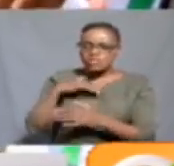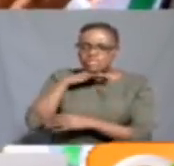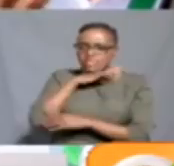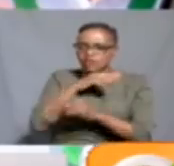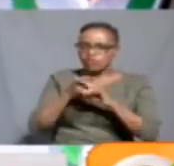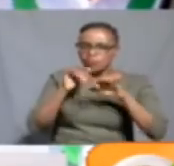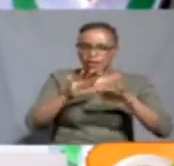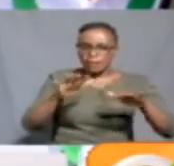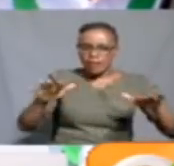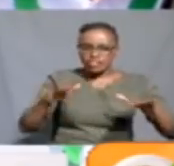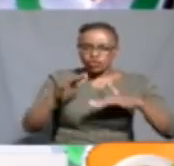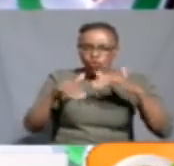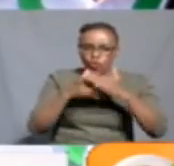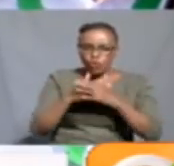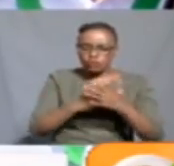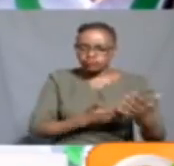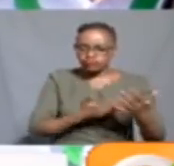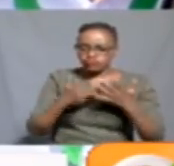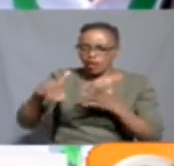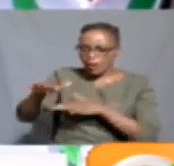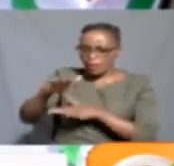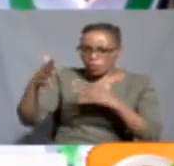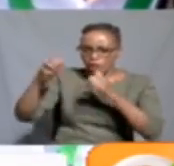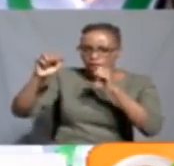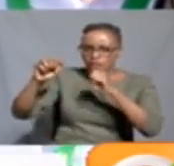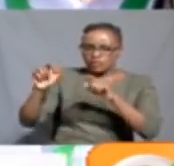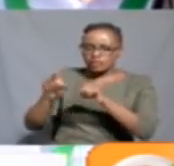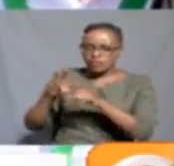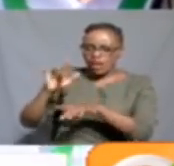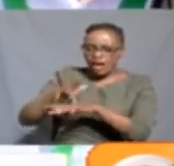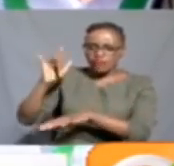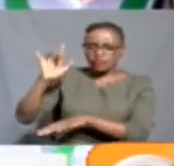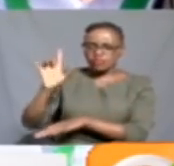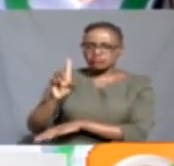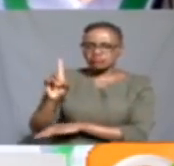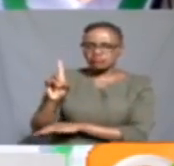market is taken to a place where it cannot contaminate the river.